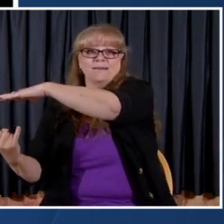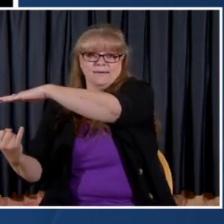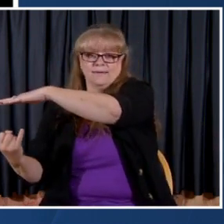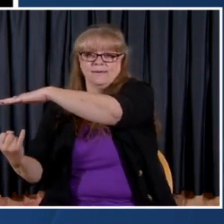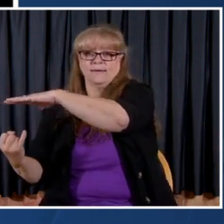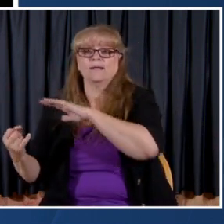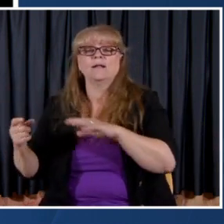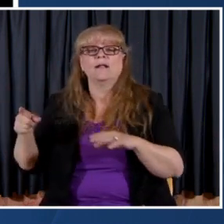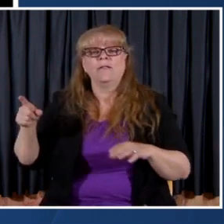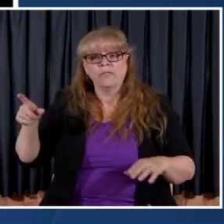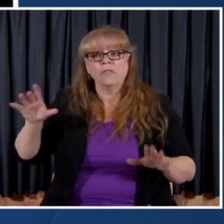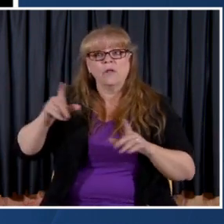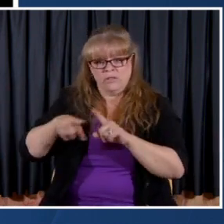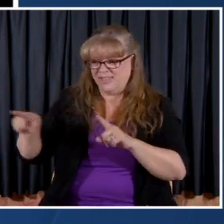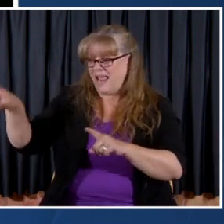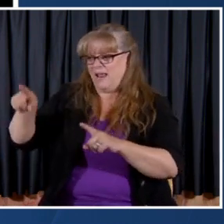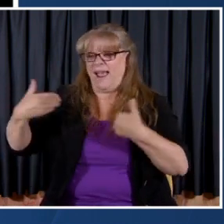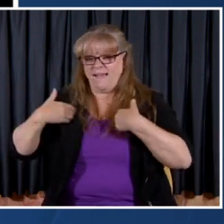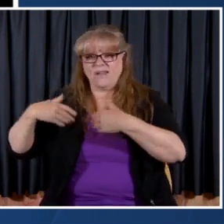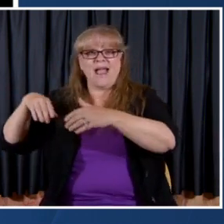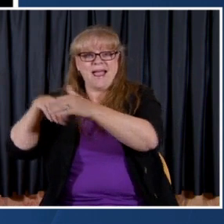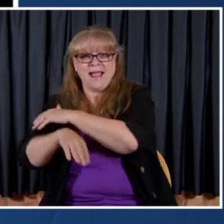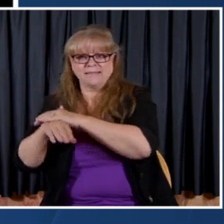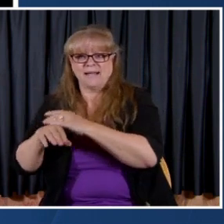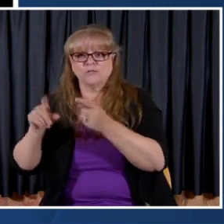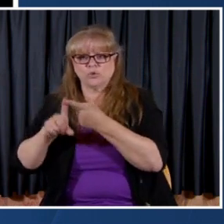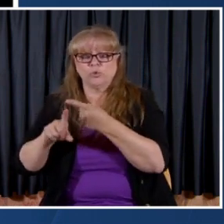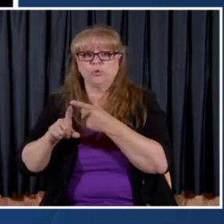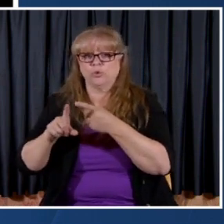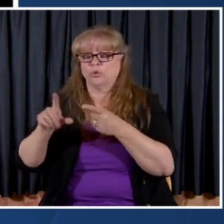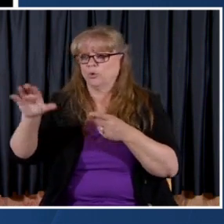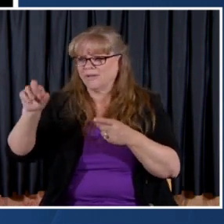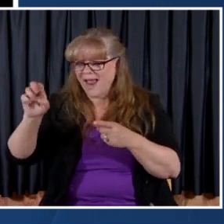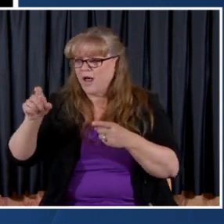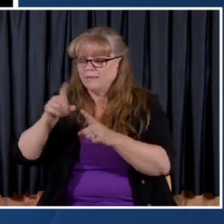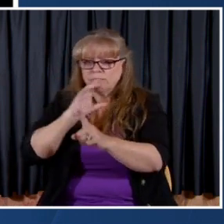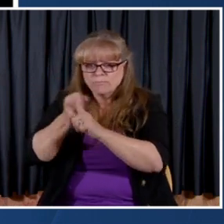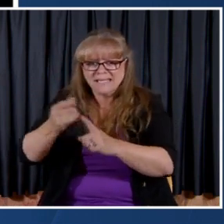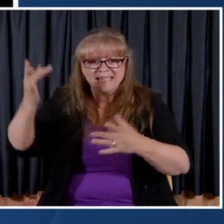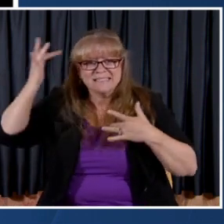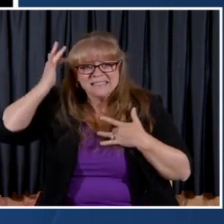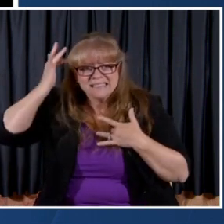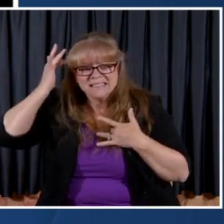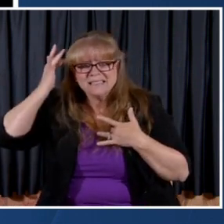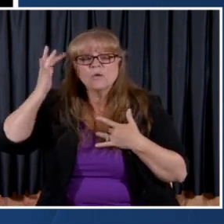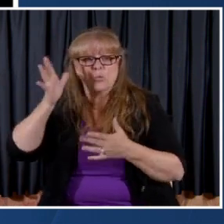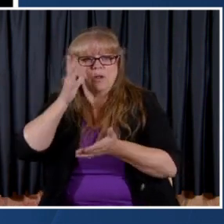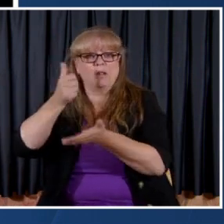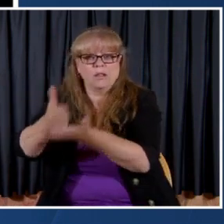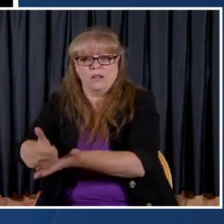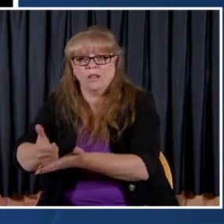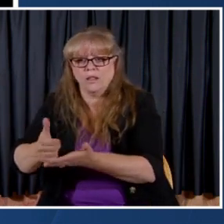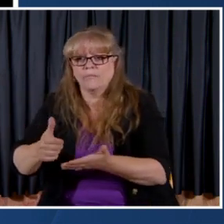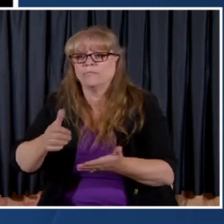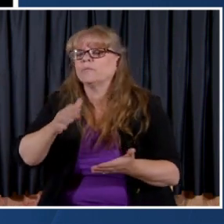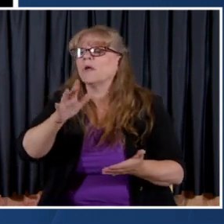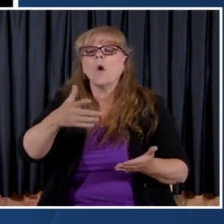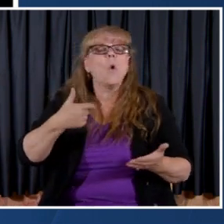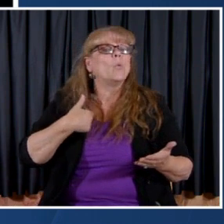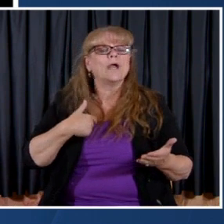So it shouldn't be any surprise, folks in congregate care settings. This will be the case for college dorms. They're out now, but they'll be back. And of course, there'll be a